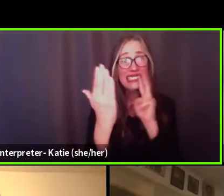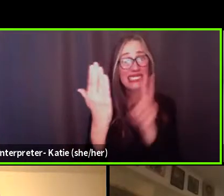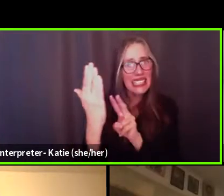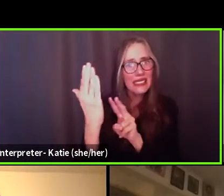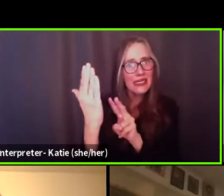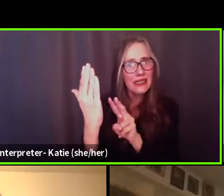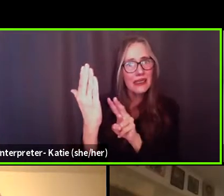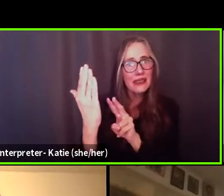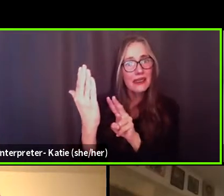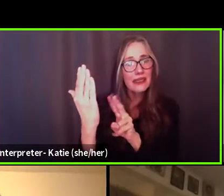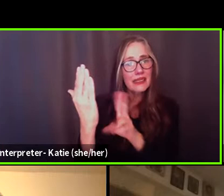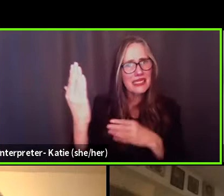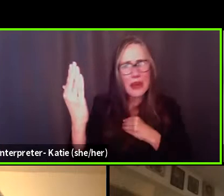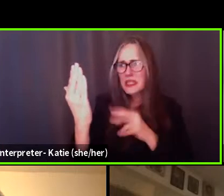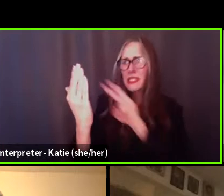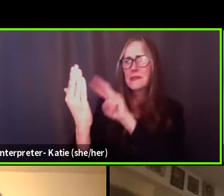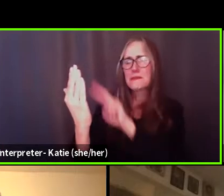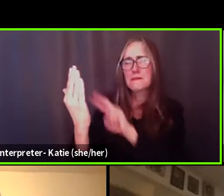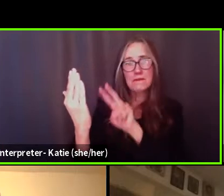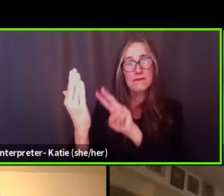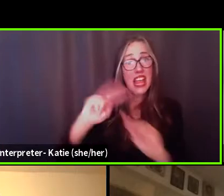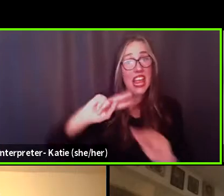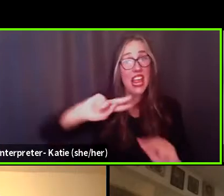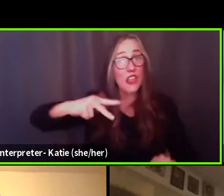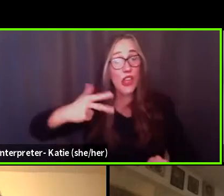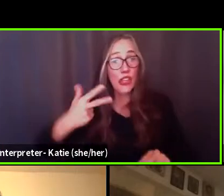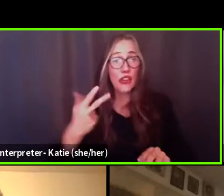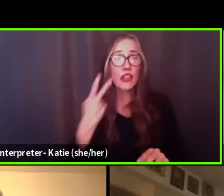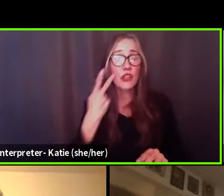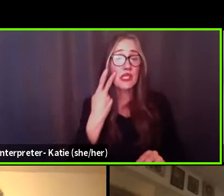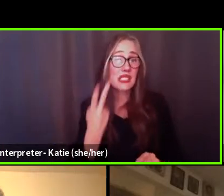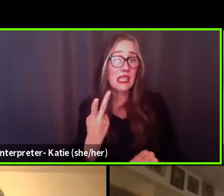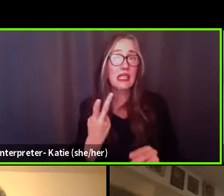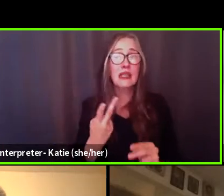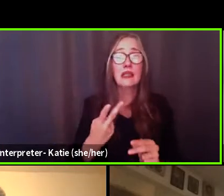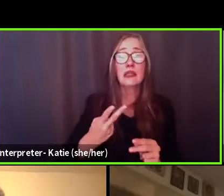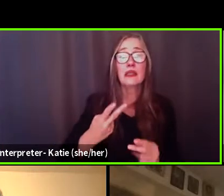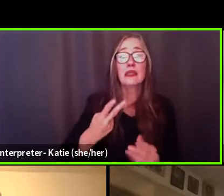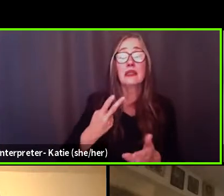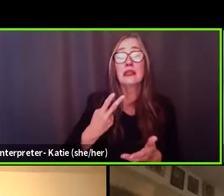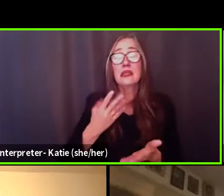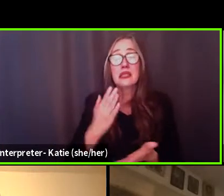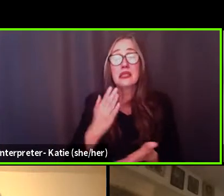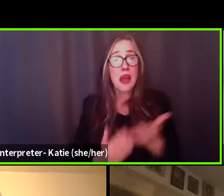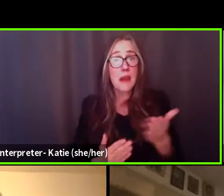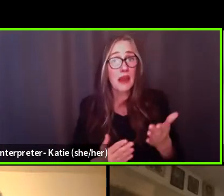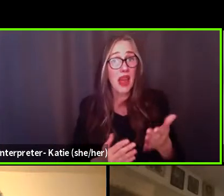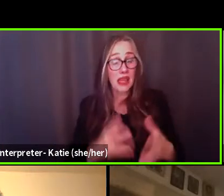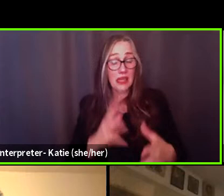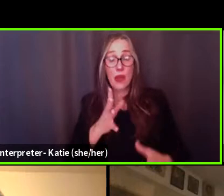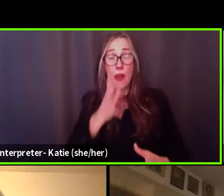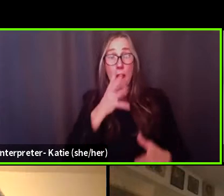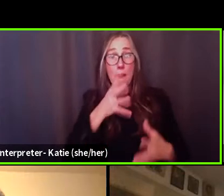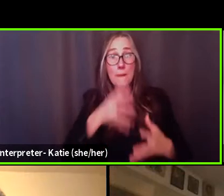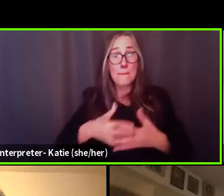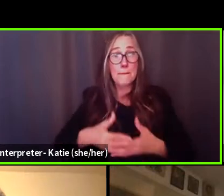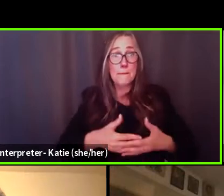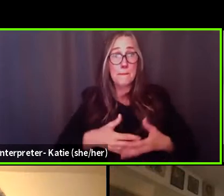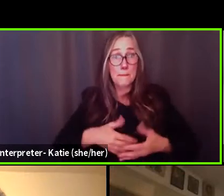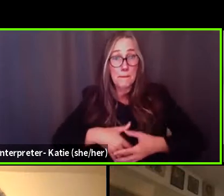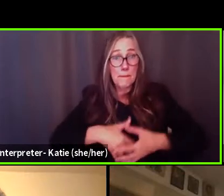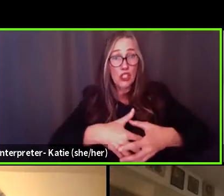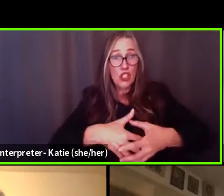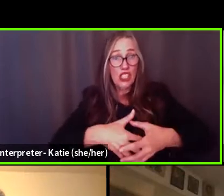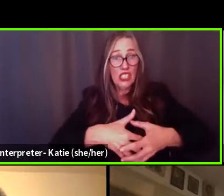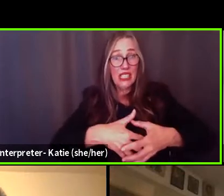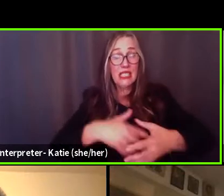layers of complication added bringing in fact you know maternalist eugenics bringing in sort of notions of